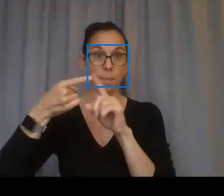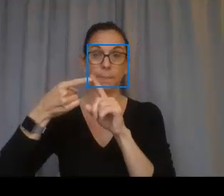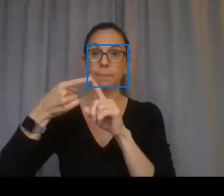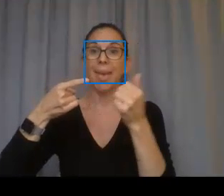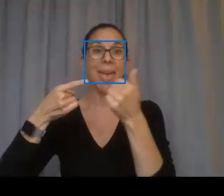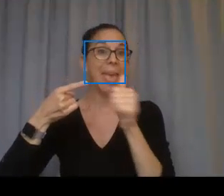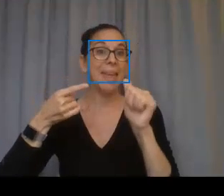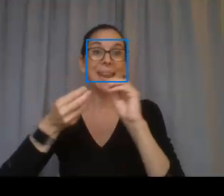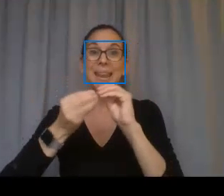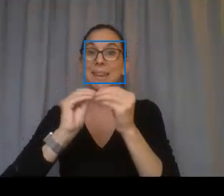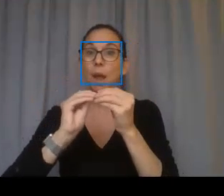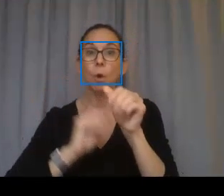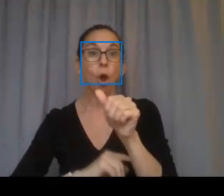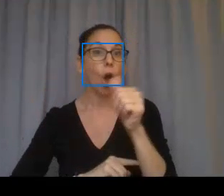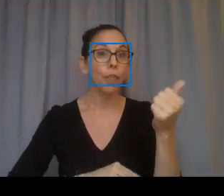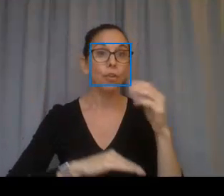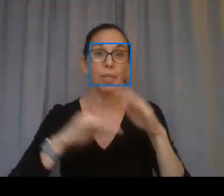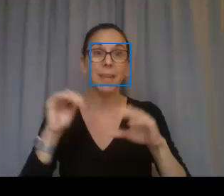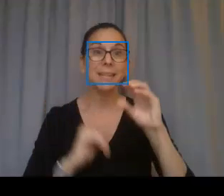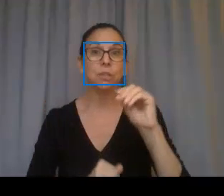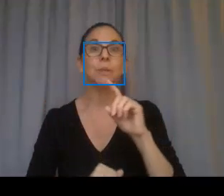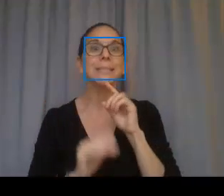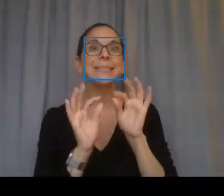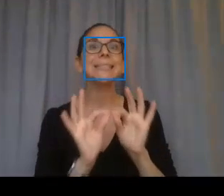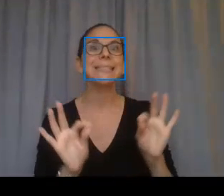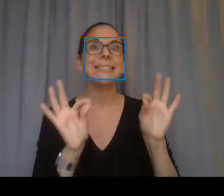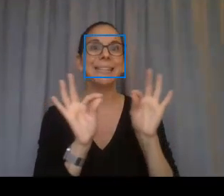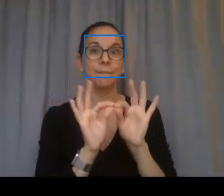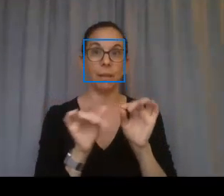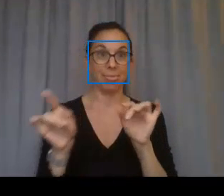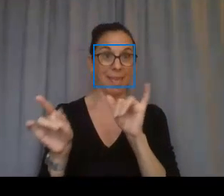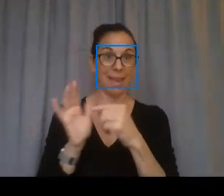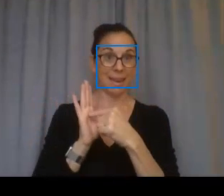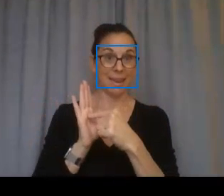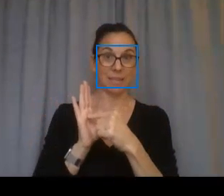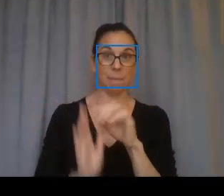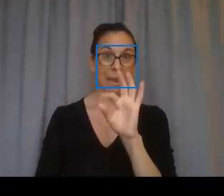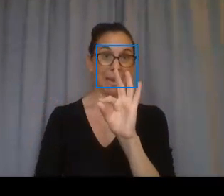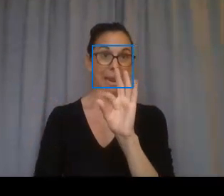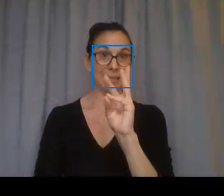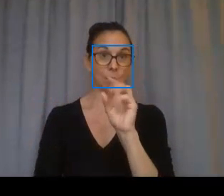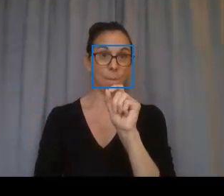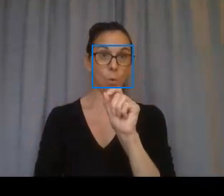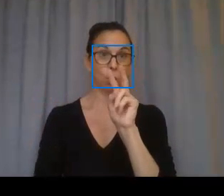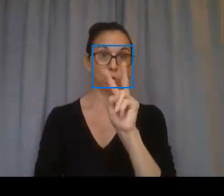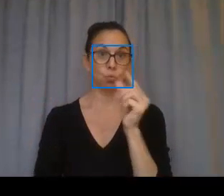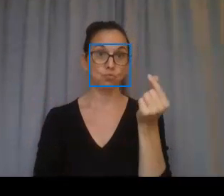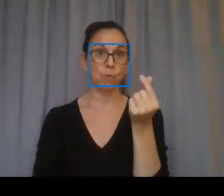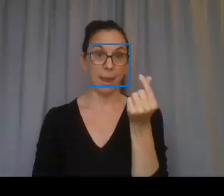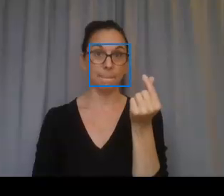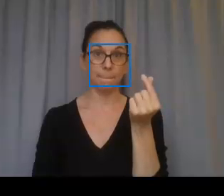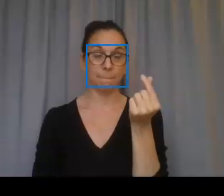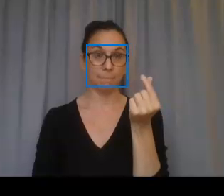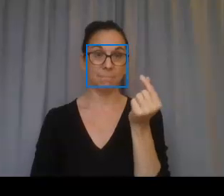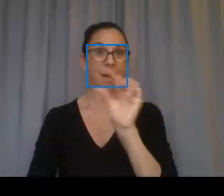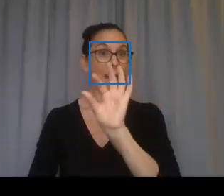other than 0 is significant. So the example here is 96.2 grams.